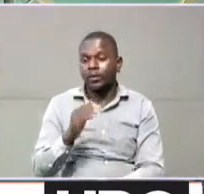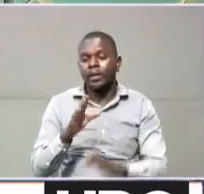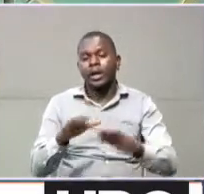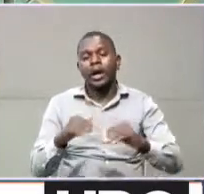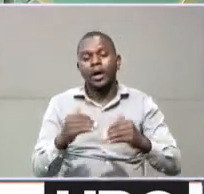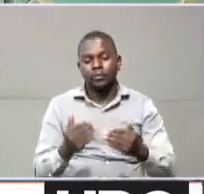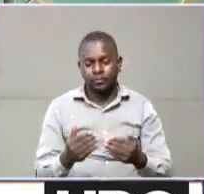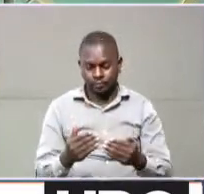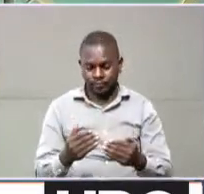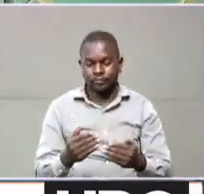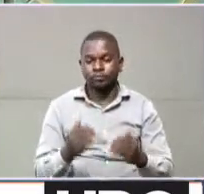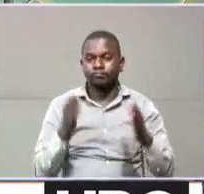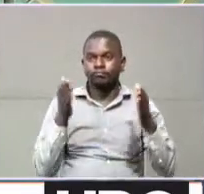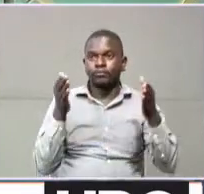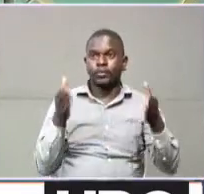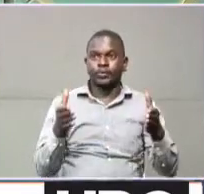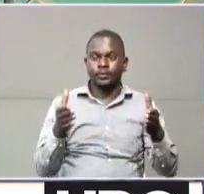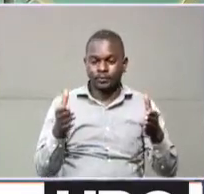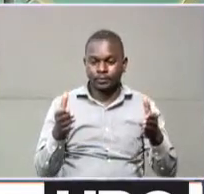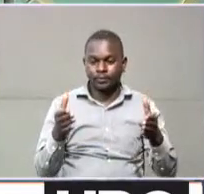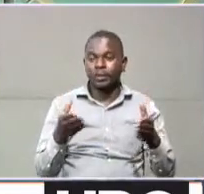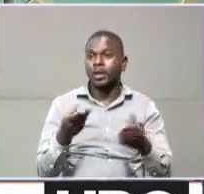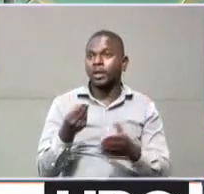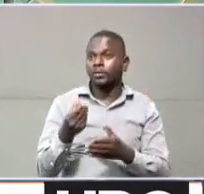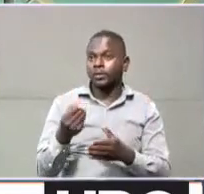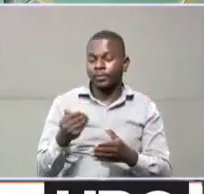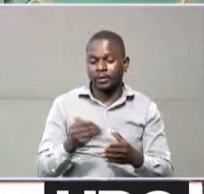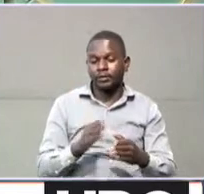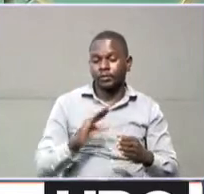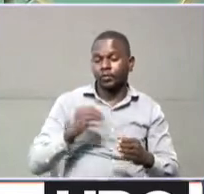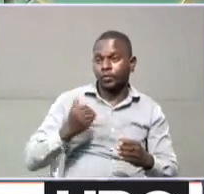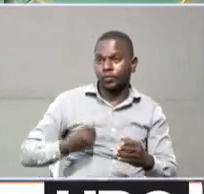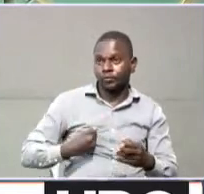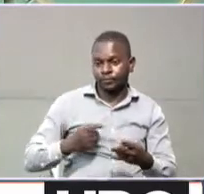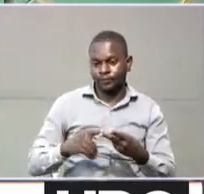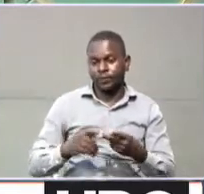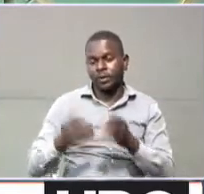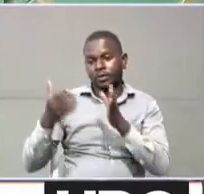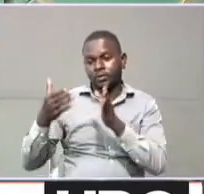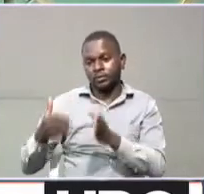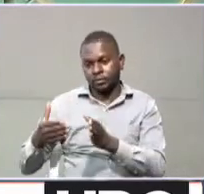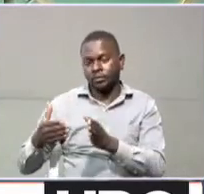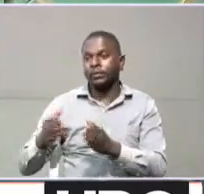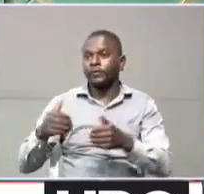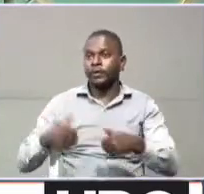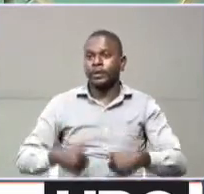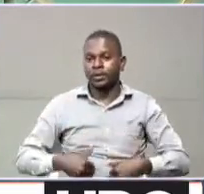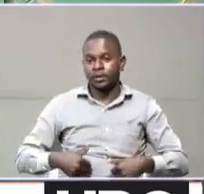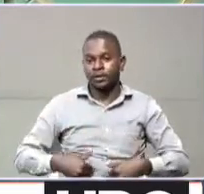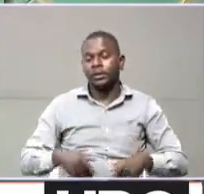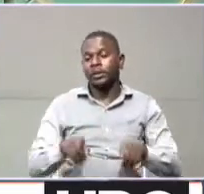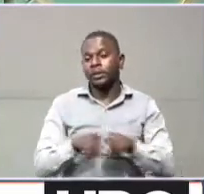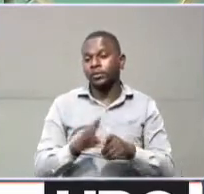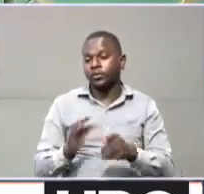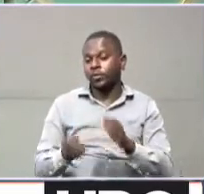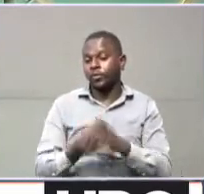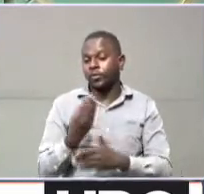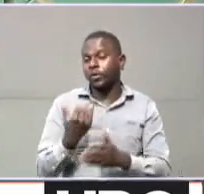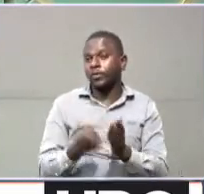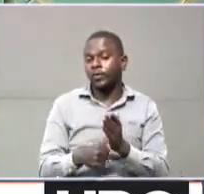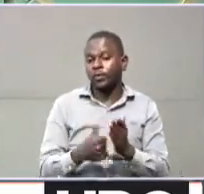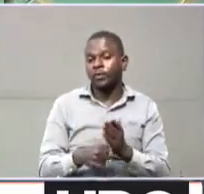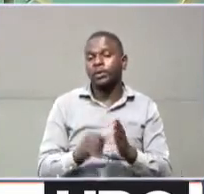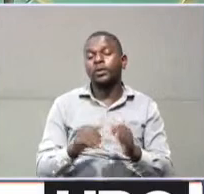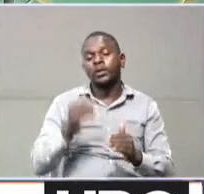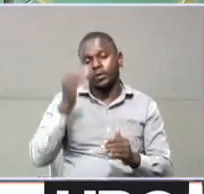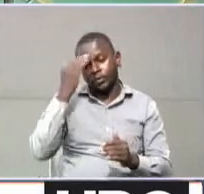how are we going to demarcate the money for the women and the money for the youth because this is also causing us problem